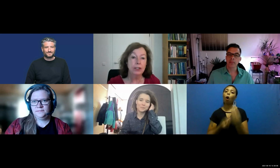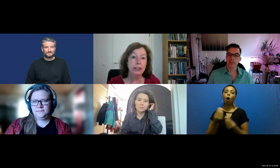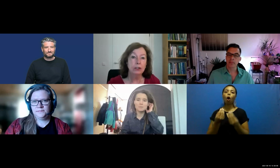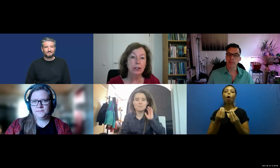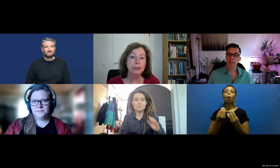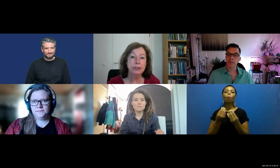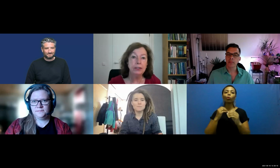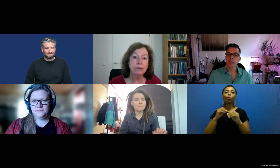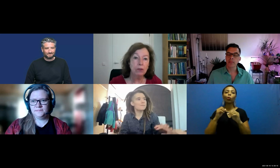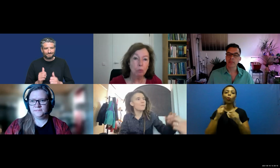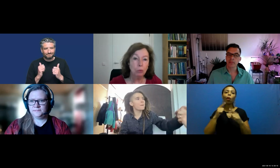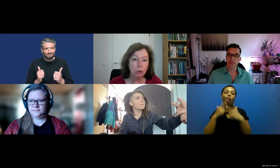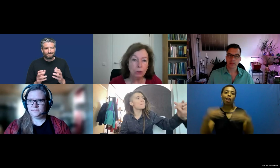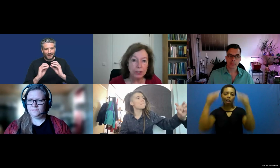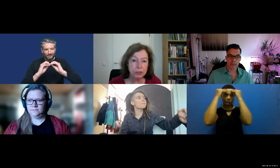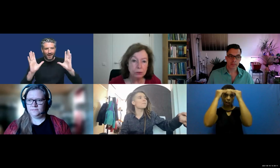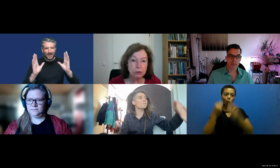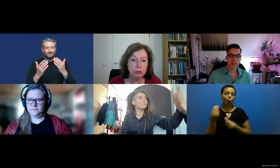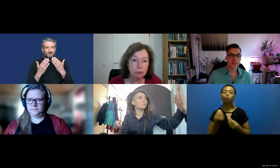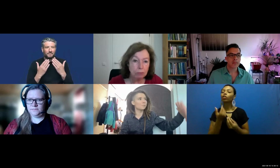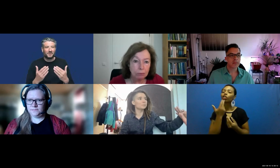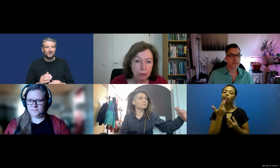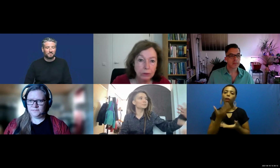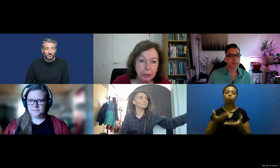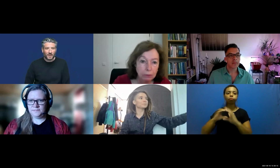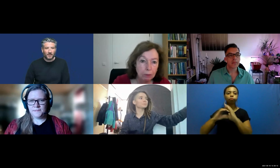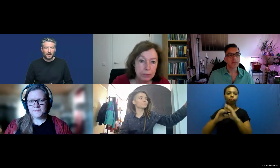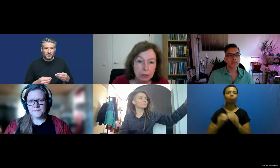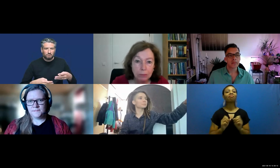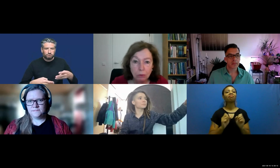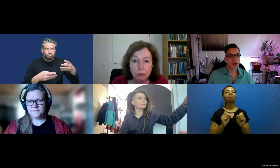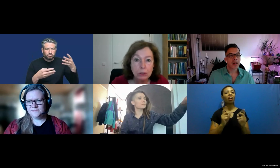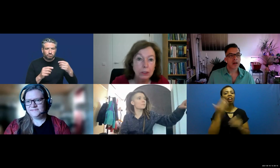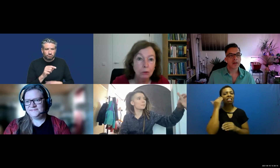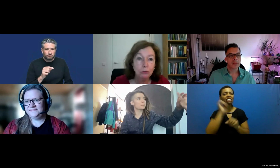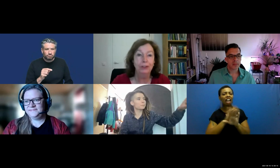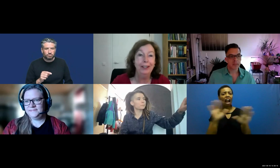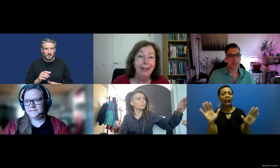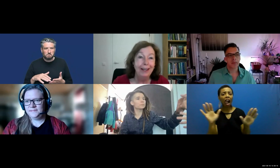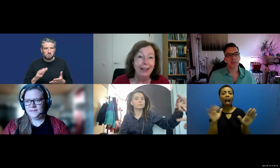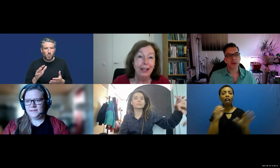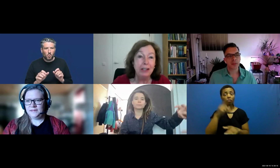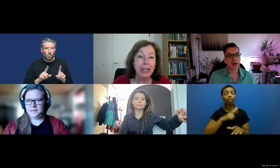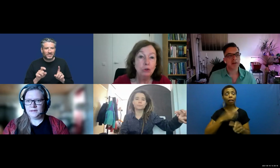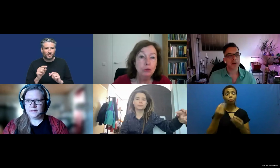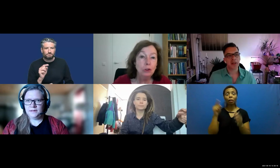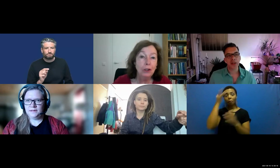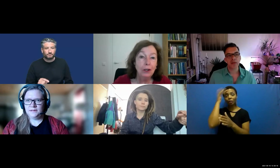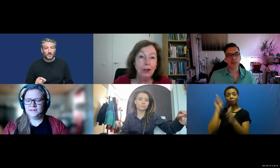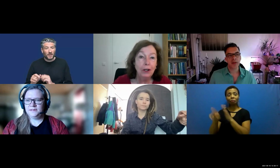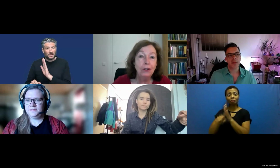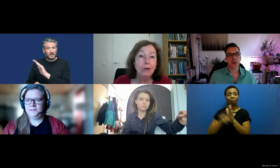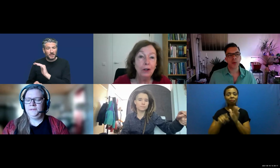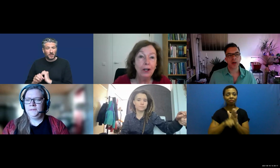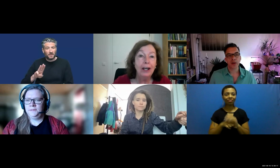Okay, very clear. I see if there are more questions. Walter, can you help me? Because I see a lot. So we have a